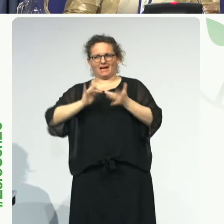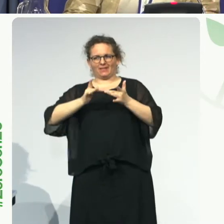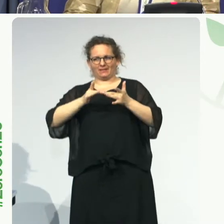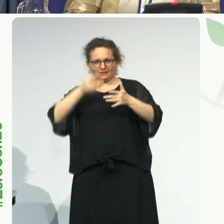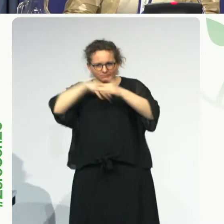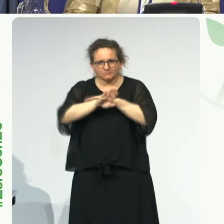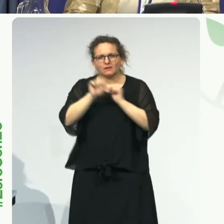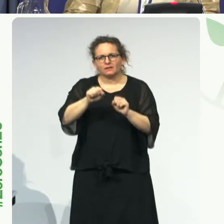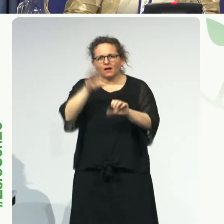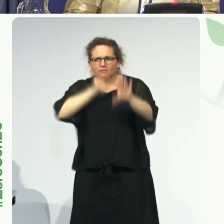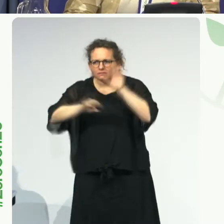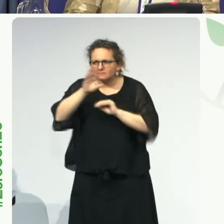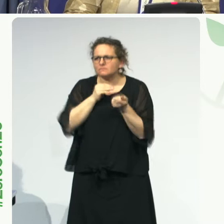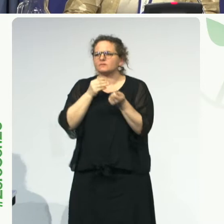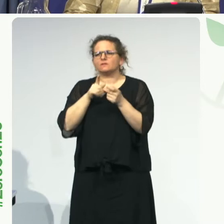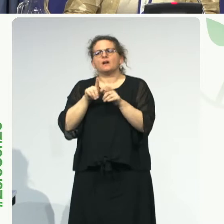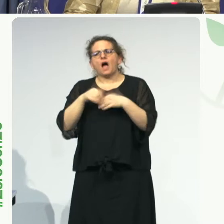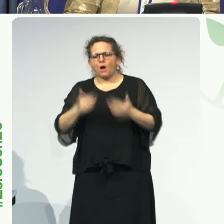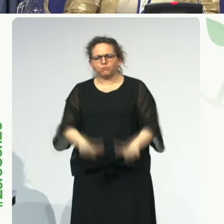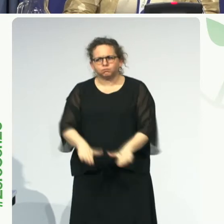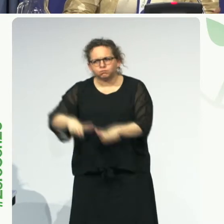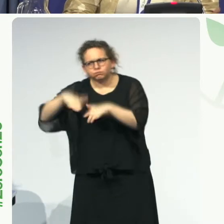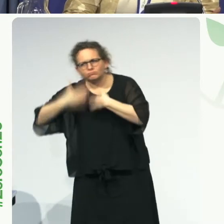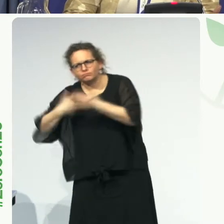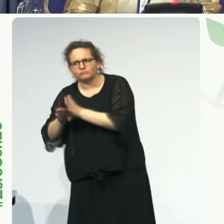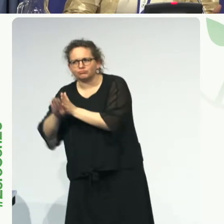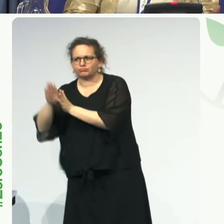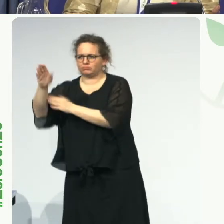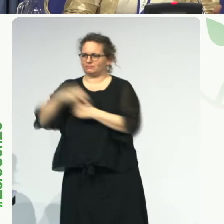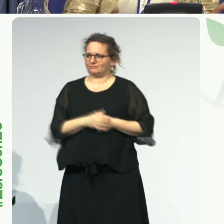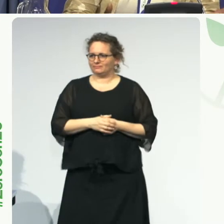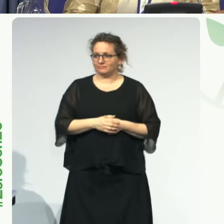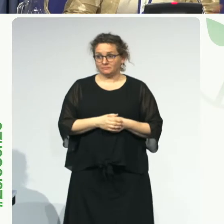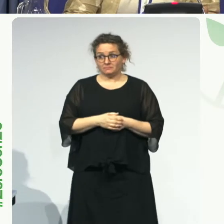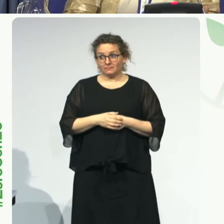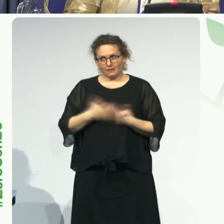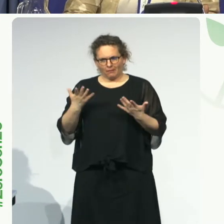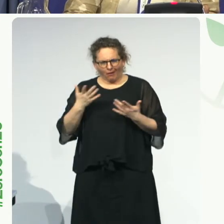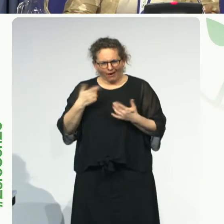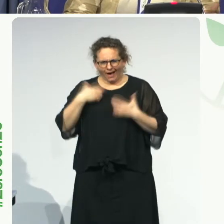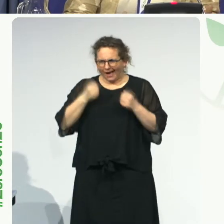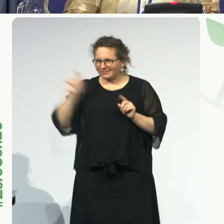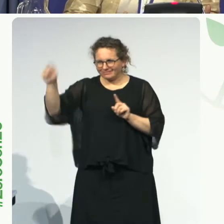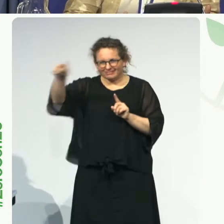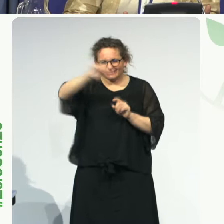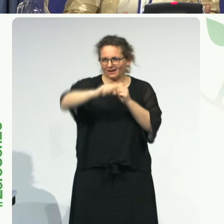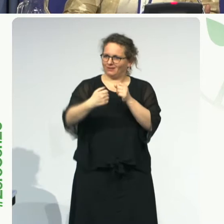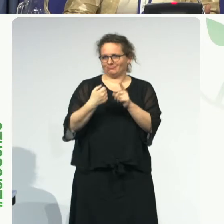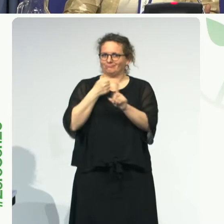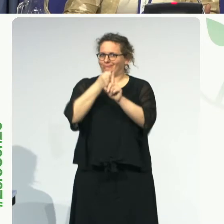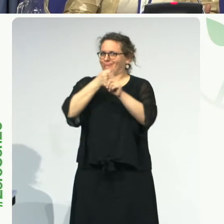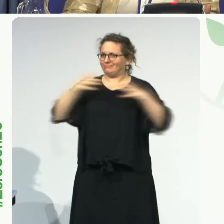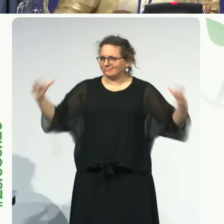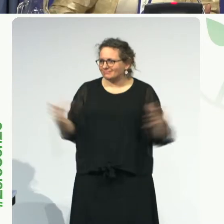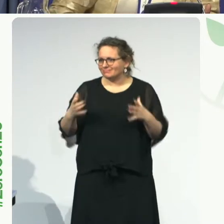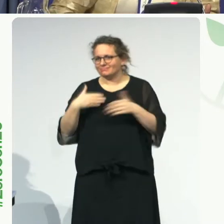appreciate the synergy in multi-stakeholder networking, which has also enhanced the linkages to our vocational and life